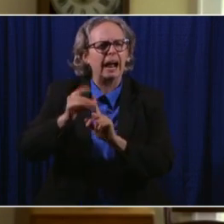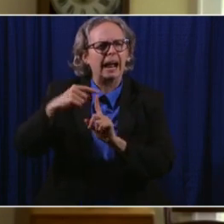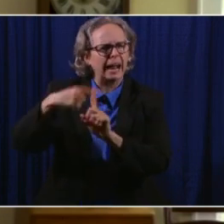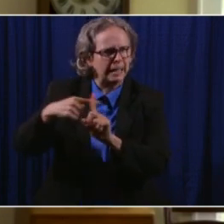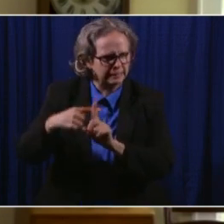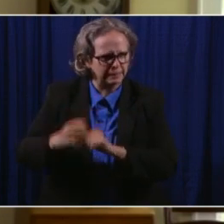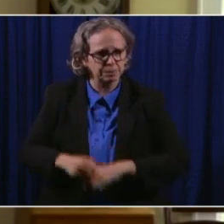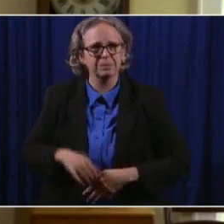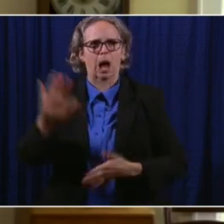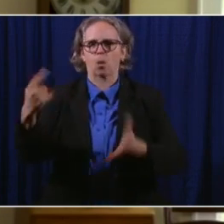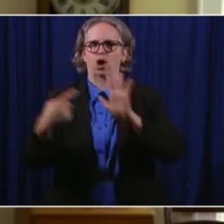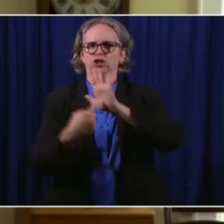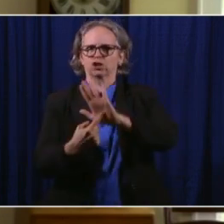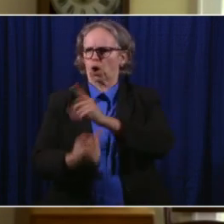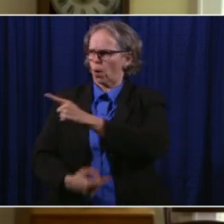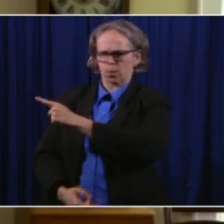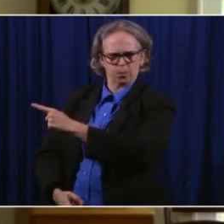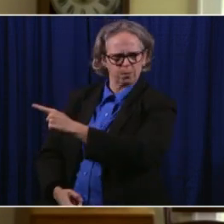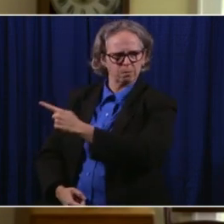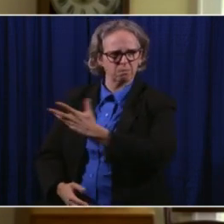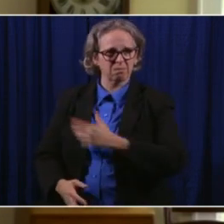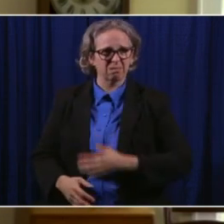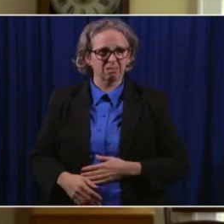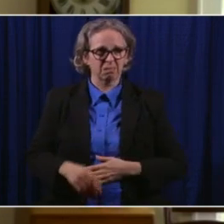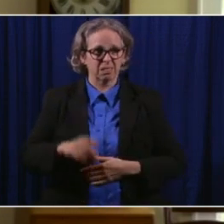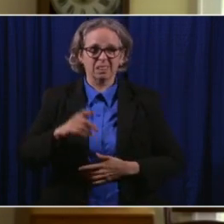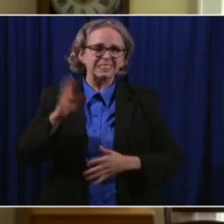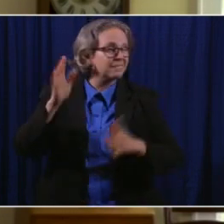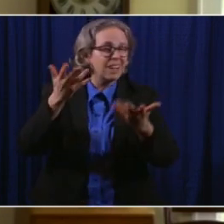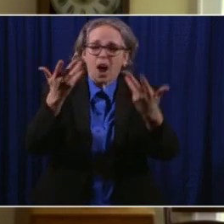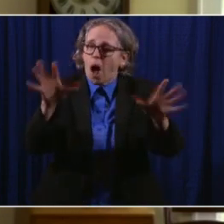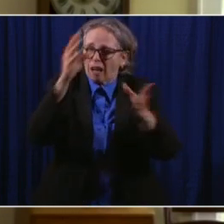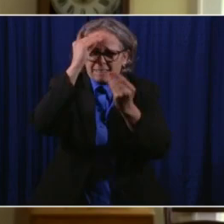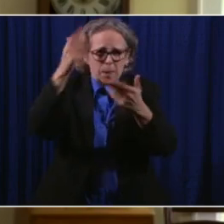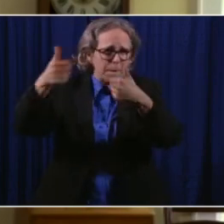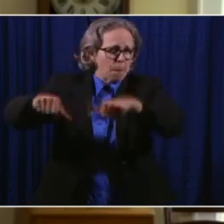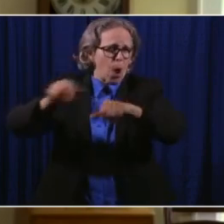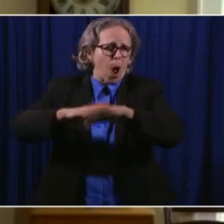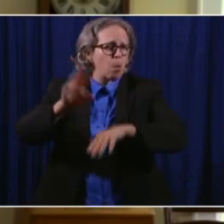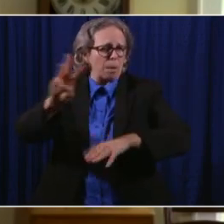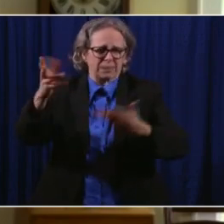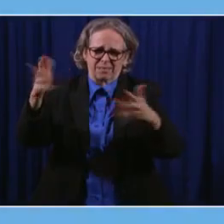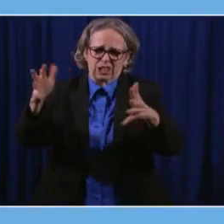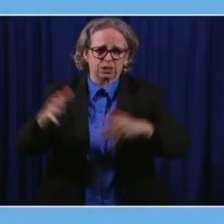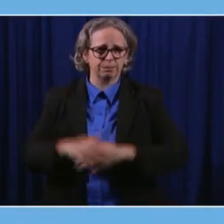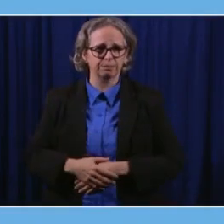this is available up on our webpage. Let's go to the top 10.